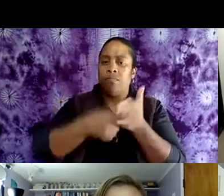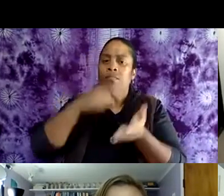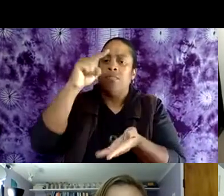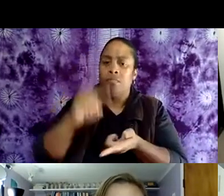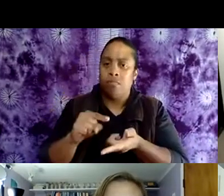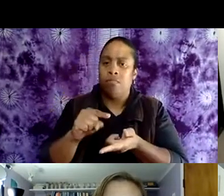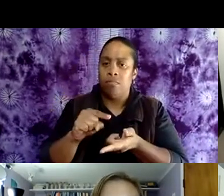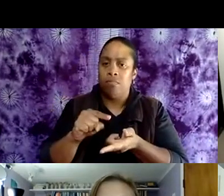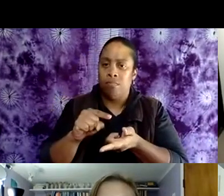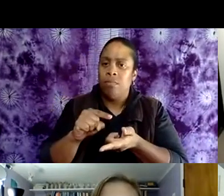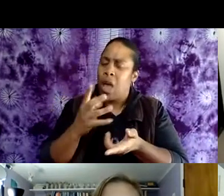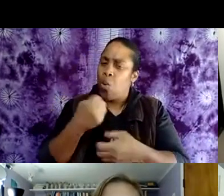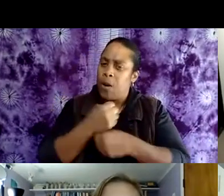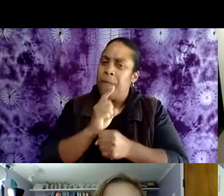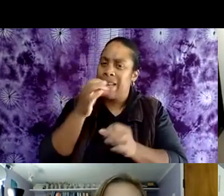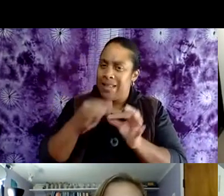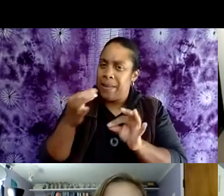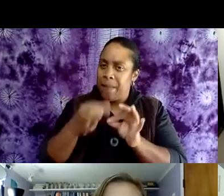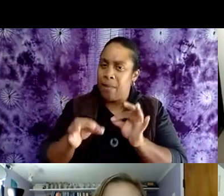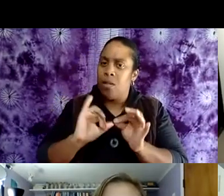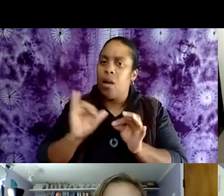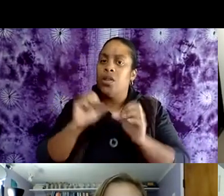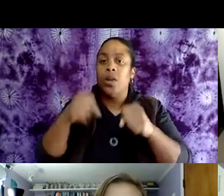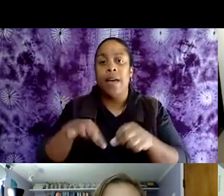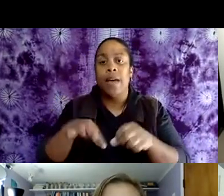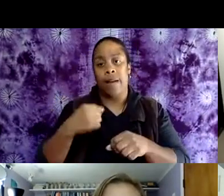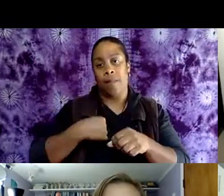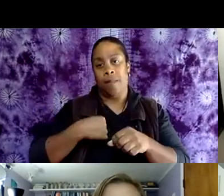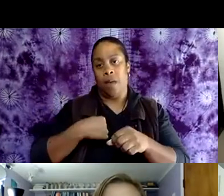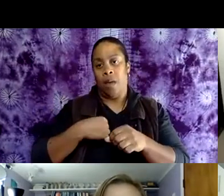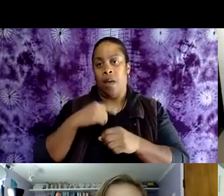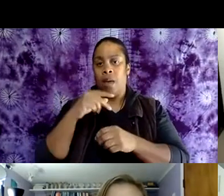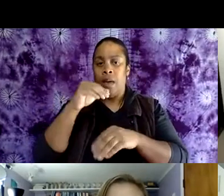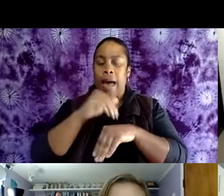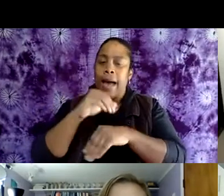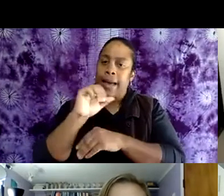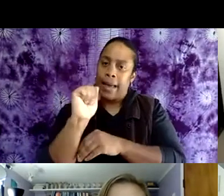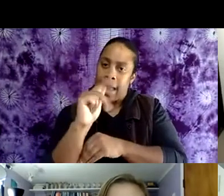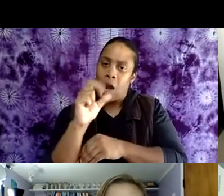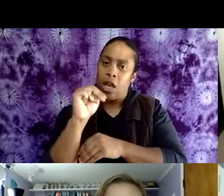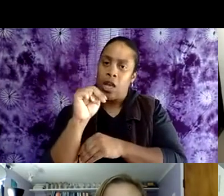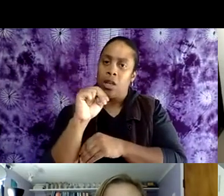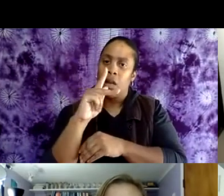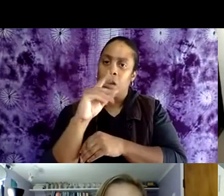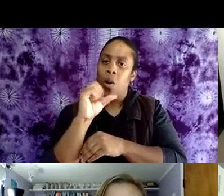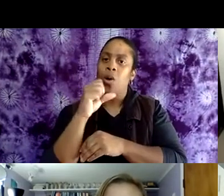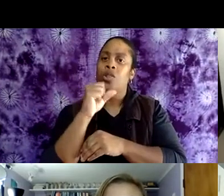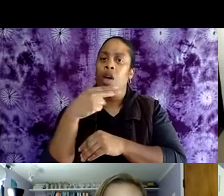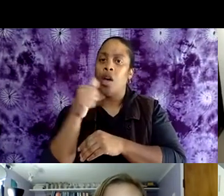it nice and simple. And again, you can find me at KarenCoccia.com. I'm very excited to be here and look forward to